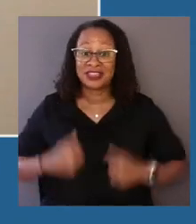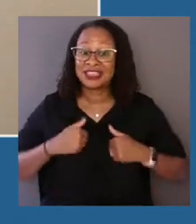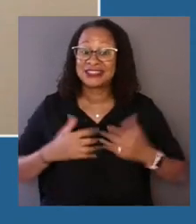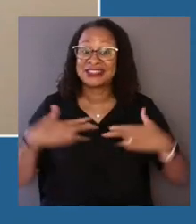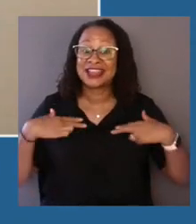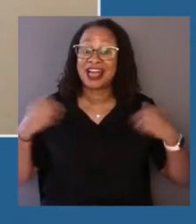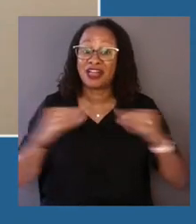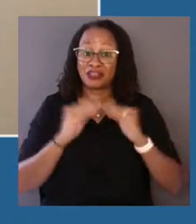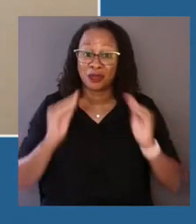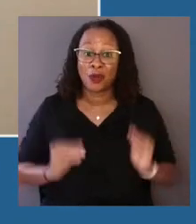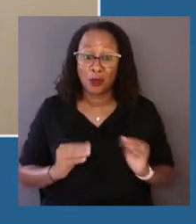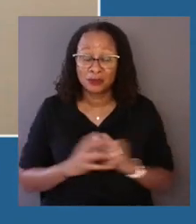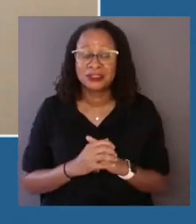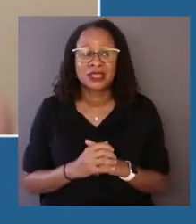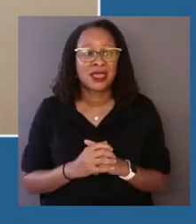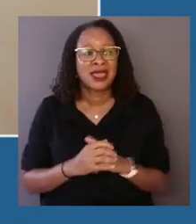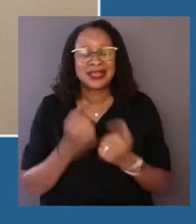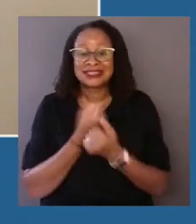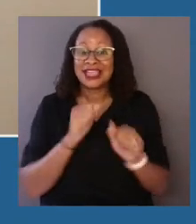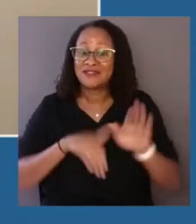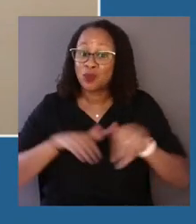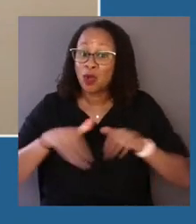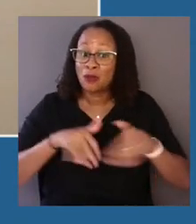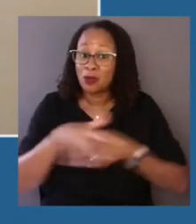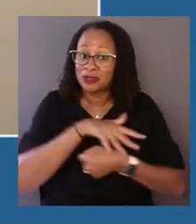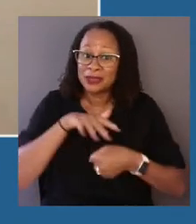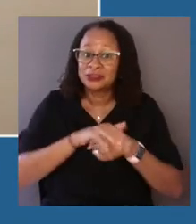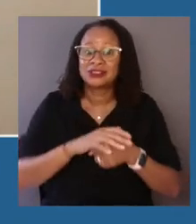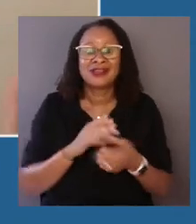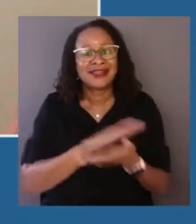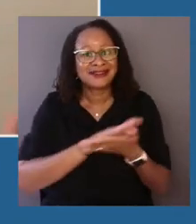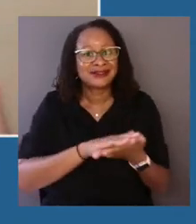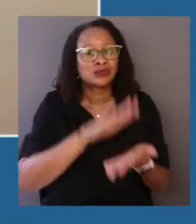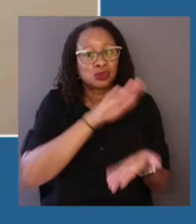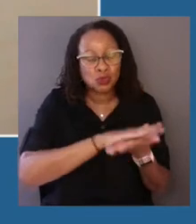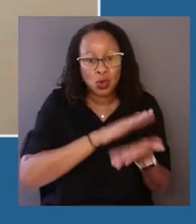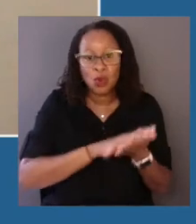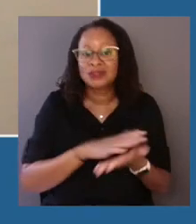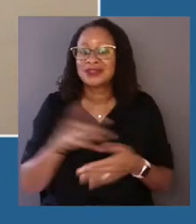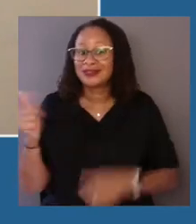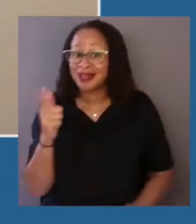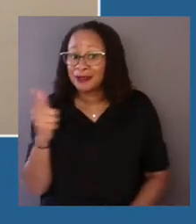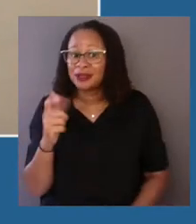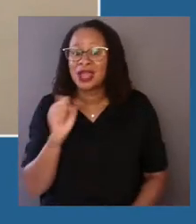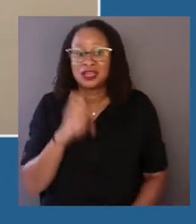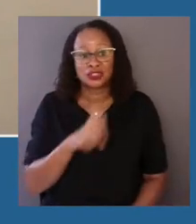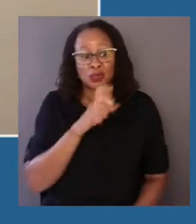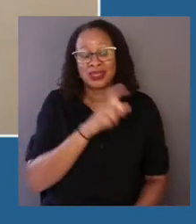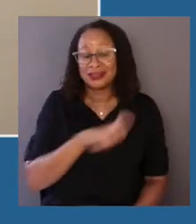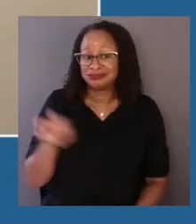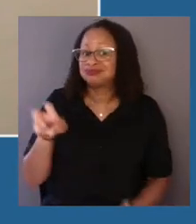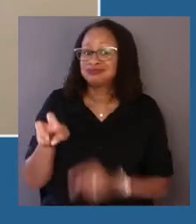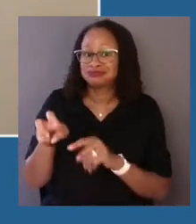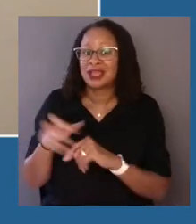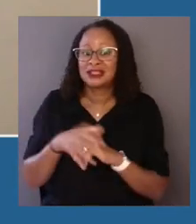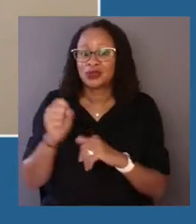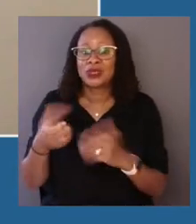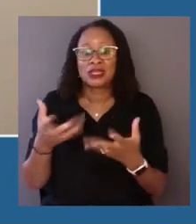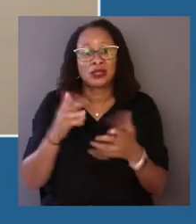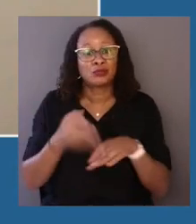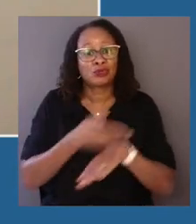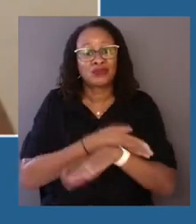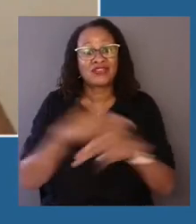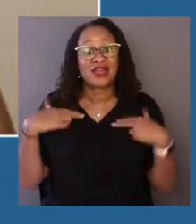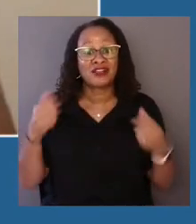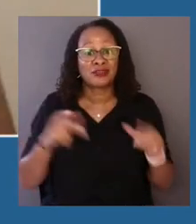investing in awesome schools and cooling centers and libraries so that we can foster and strengthen social capital and improve our health. So I find that breaking